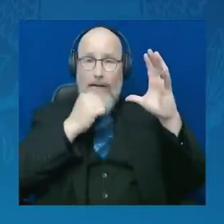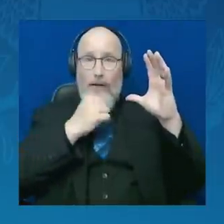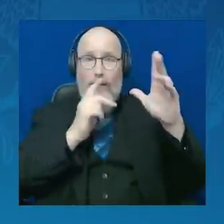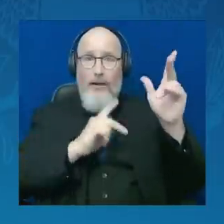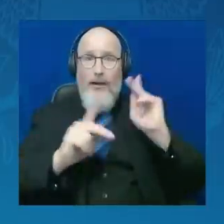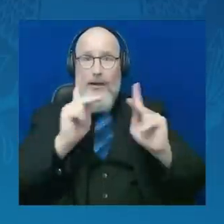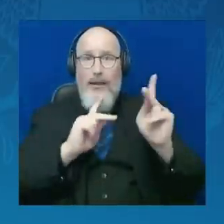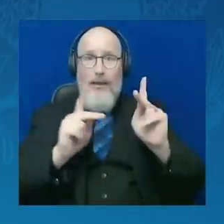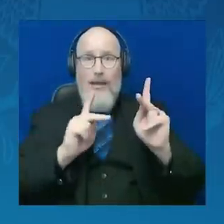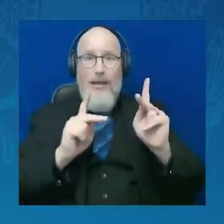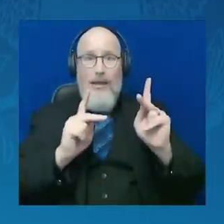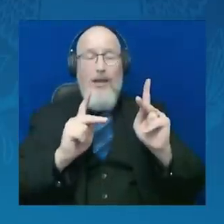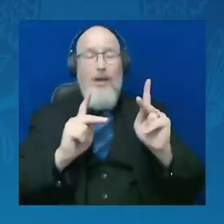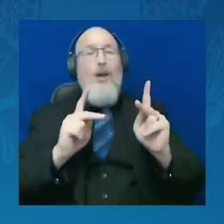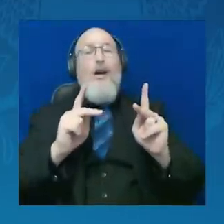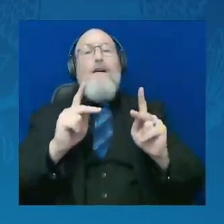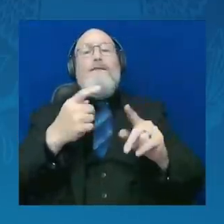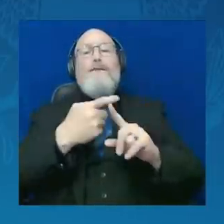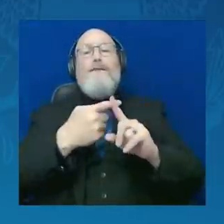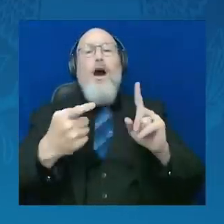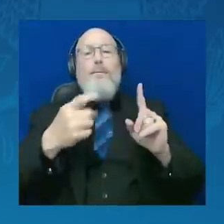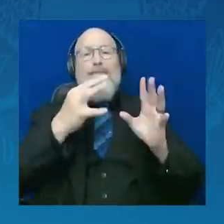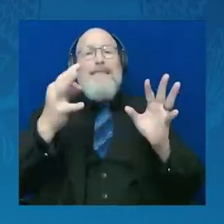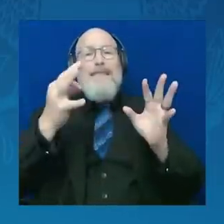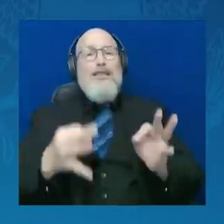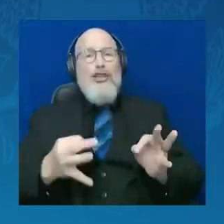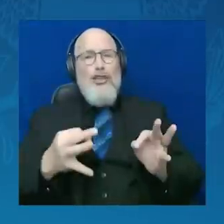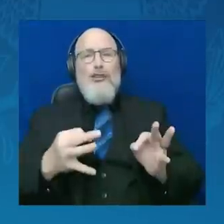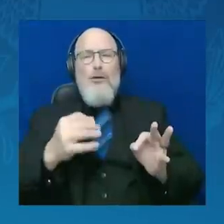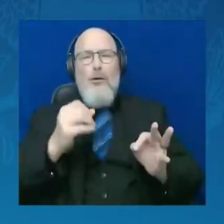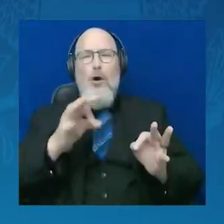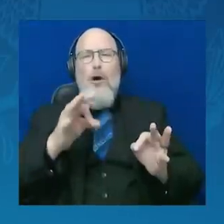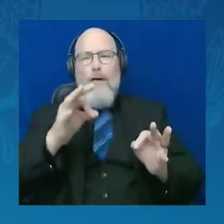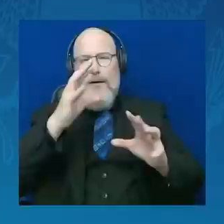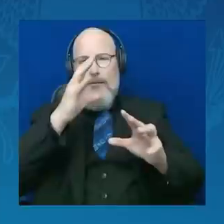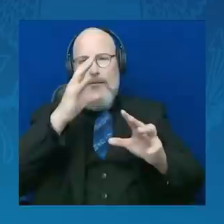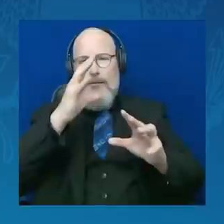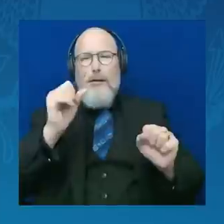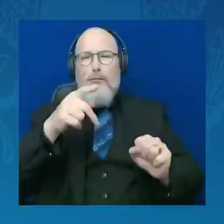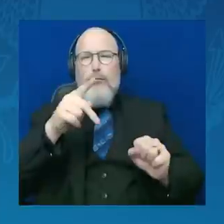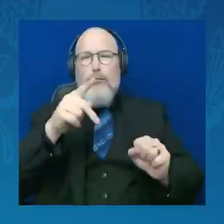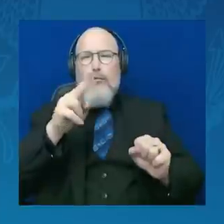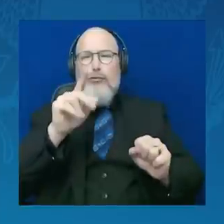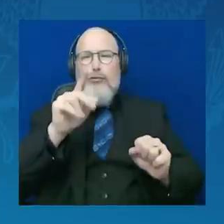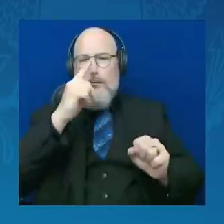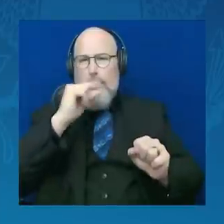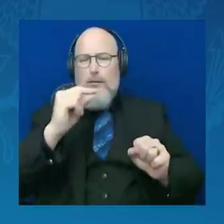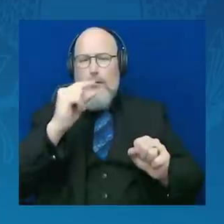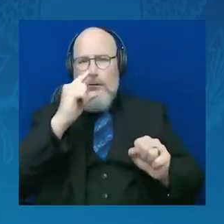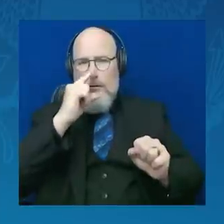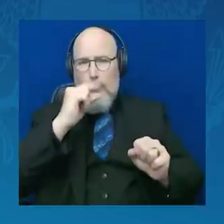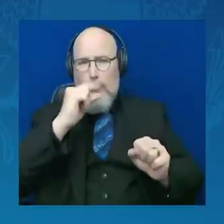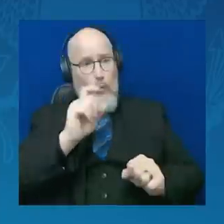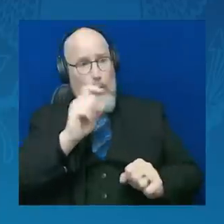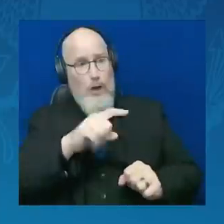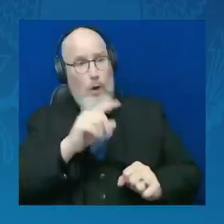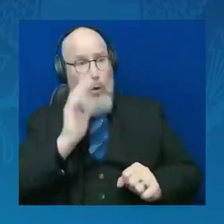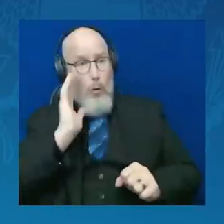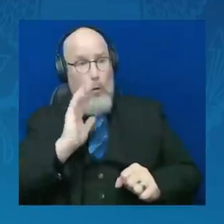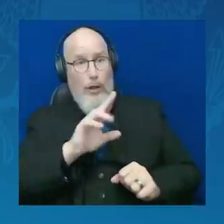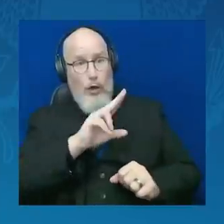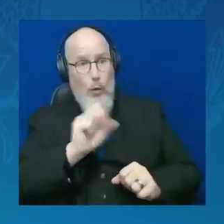by Vladimir Putin. My question is, will the U.S. Supporting international